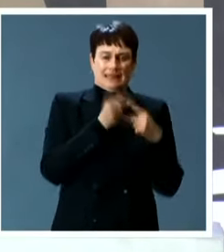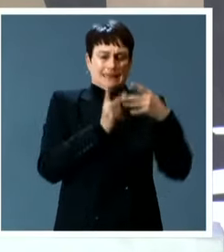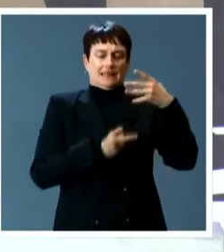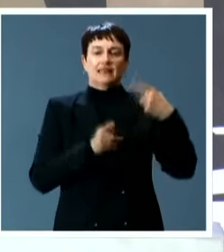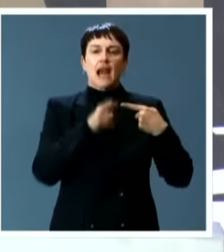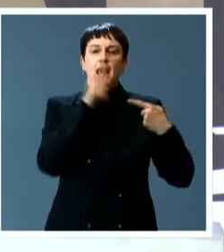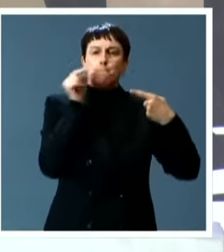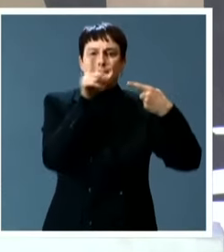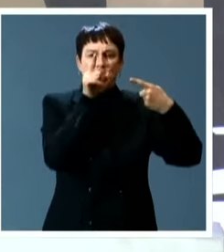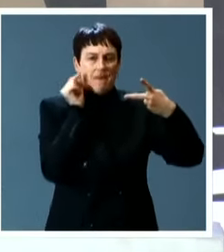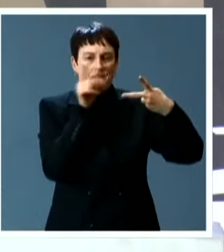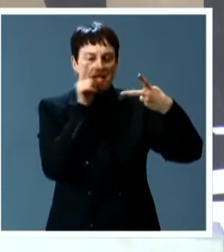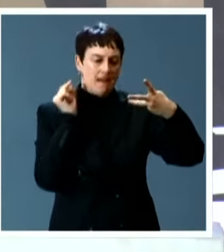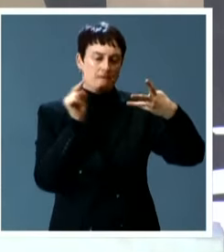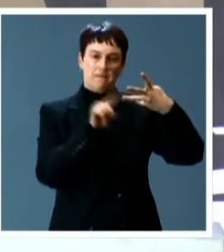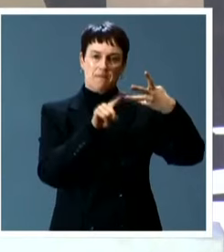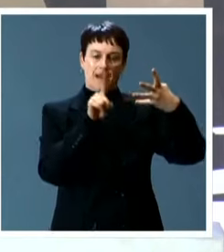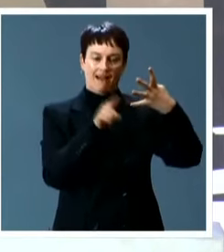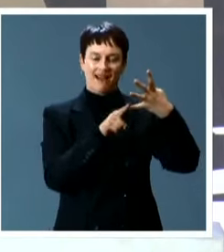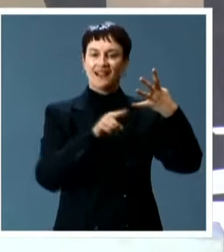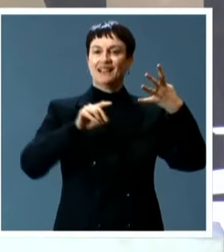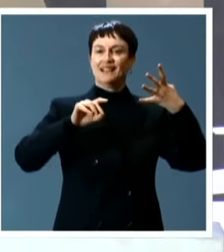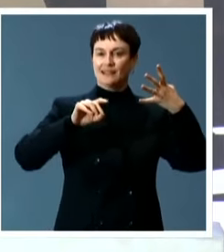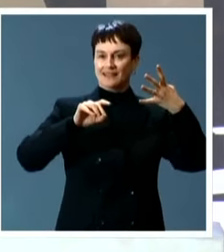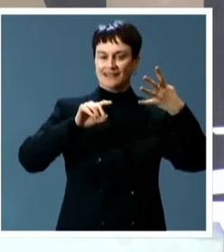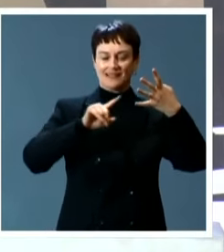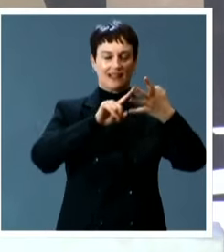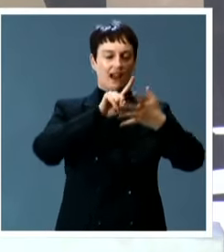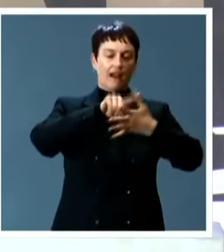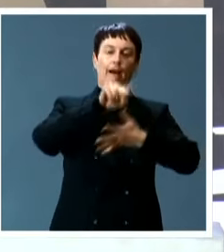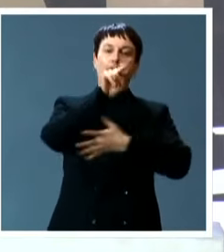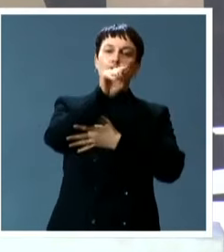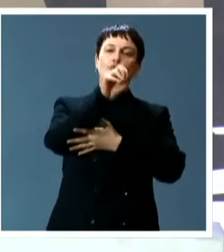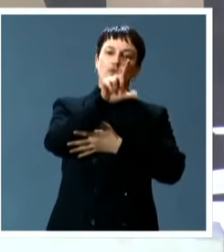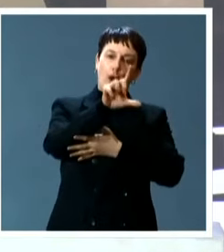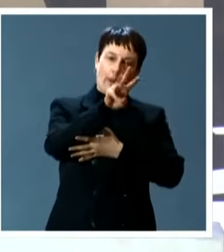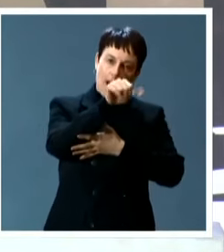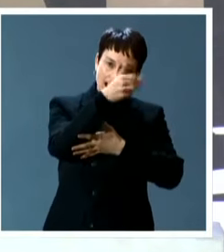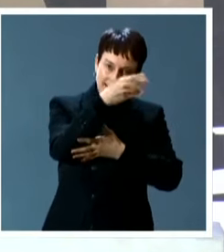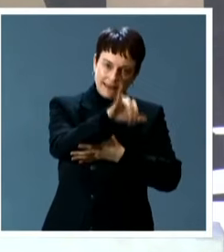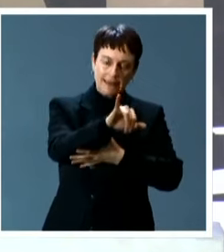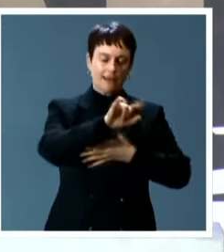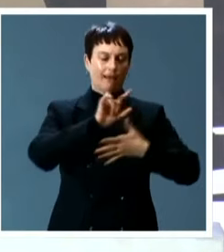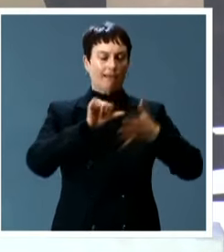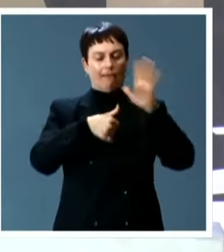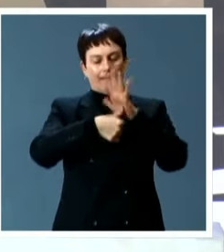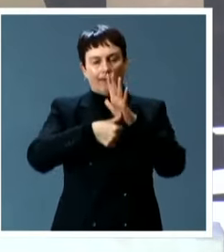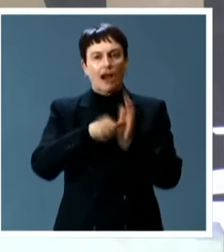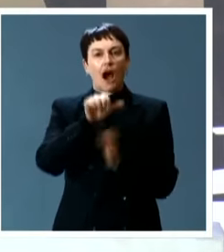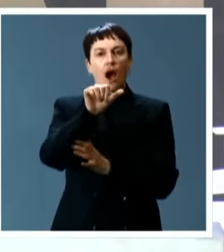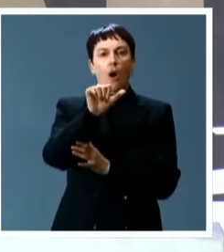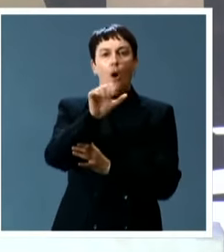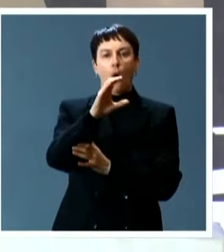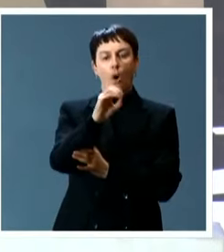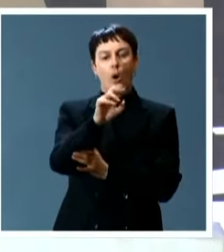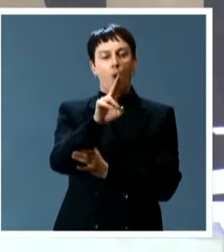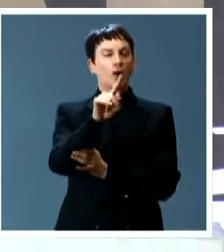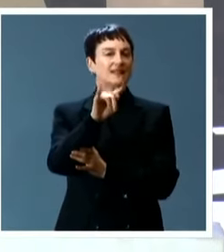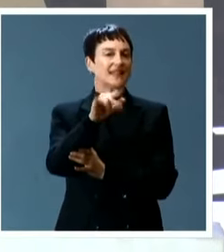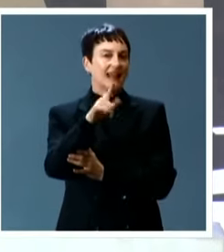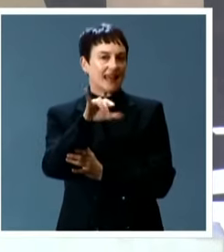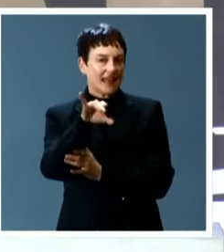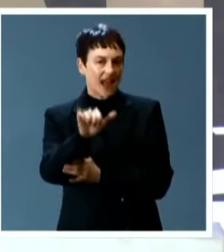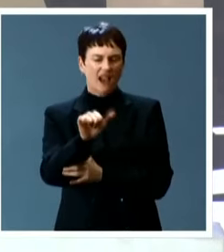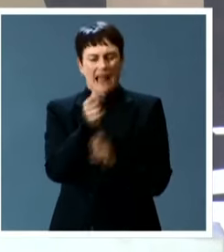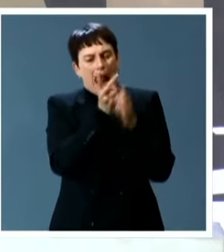Ngaba, Sharira Kala, Nolwazi Tusini, Otilia Ana